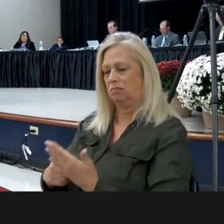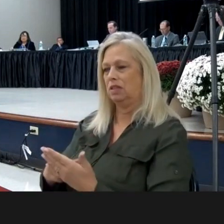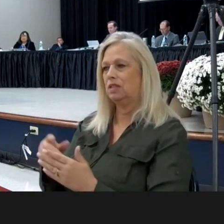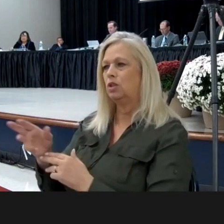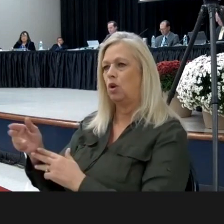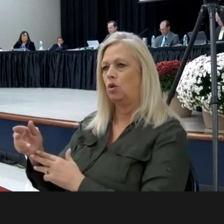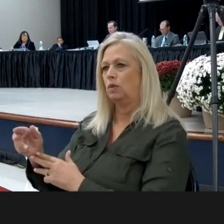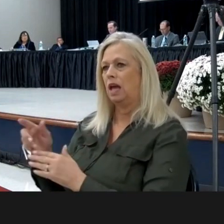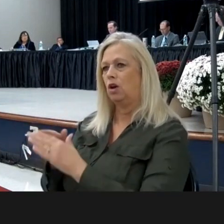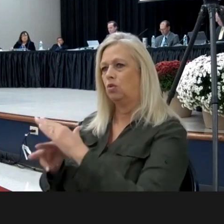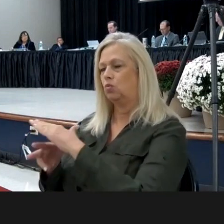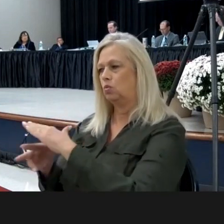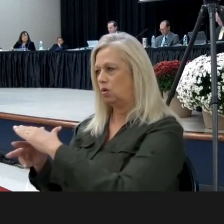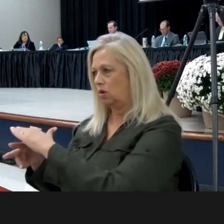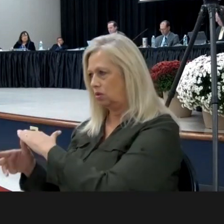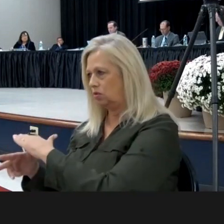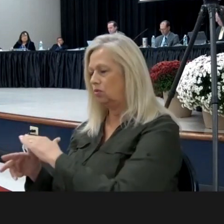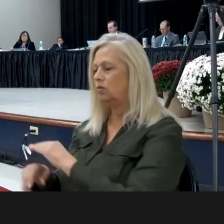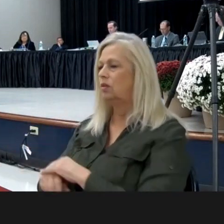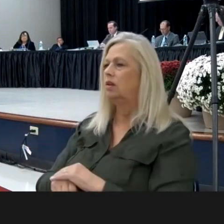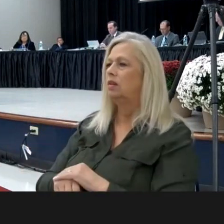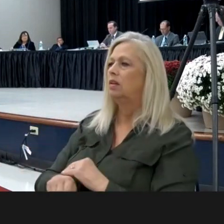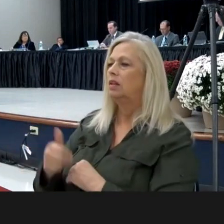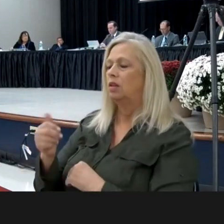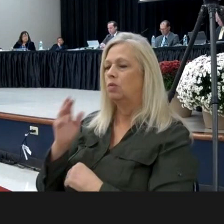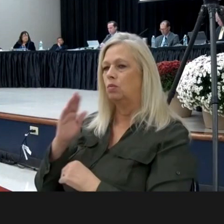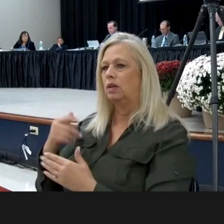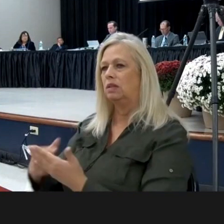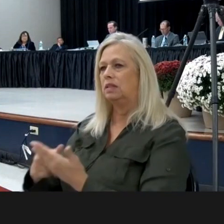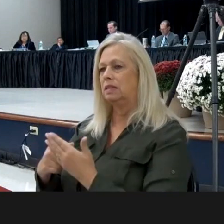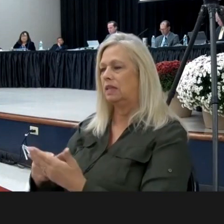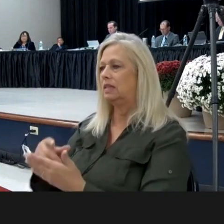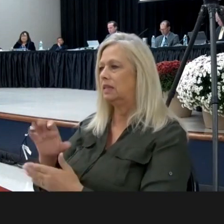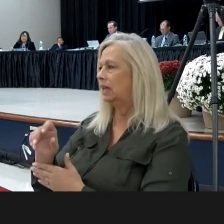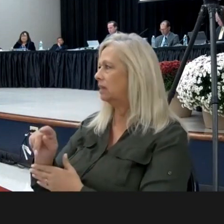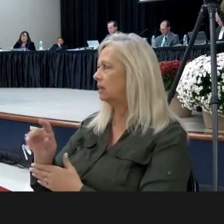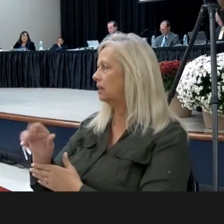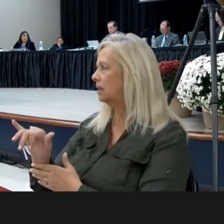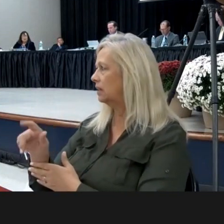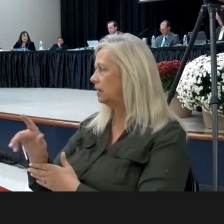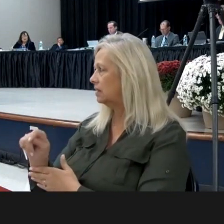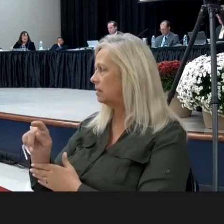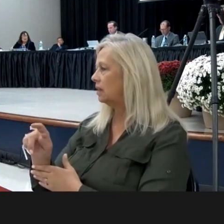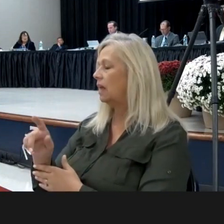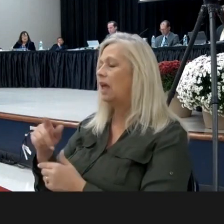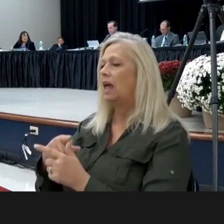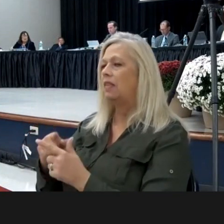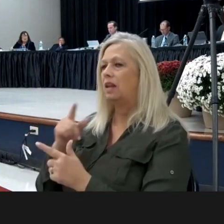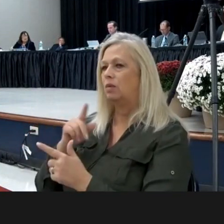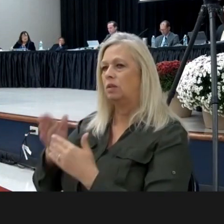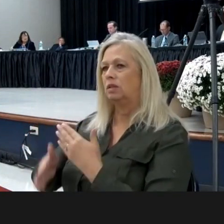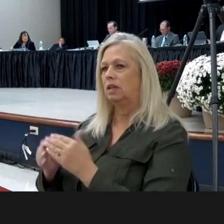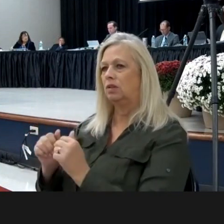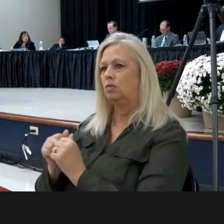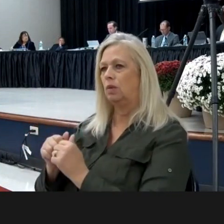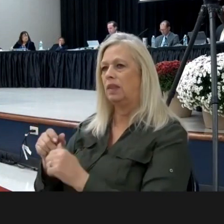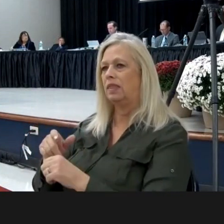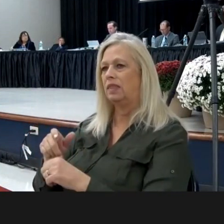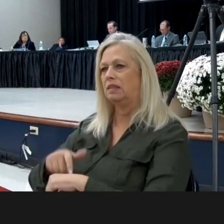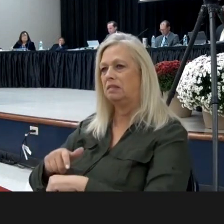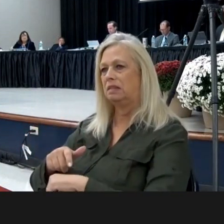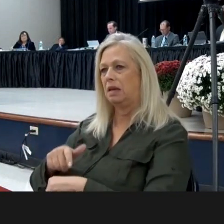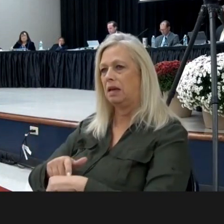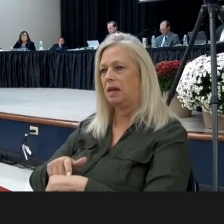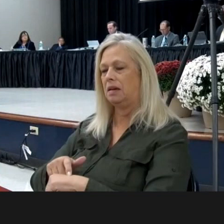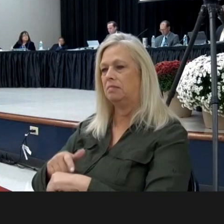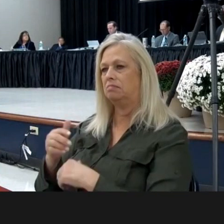will give us an update from the Catalyst perspective, and then I'll wrap up with some timeline information and also cover the on the